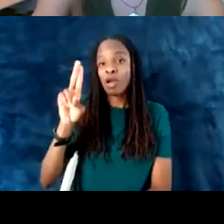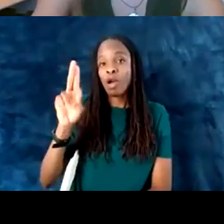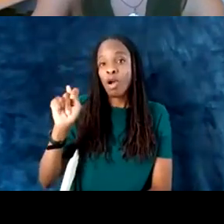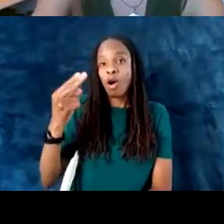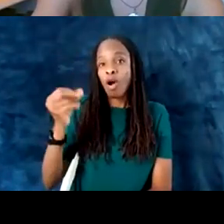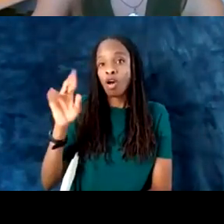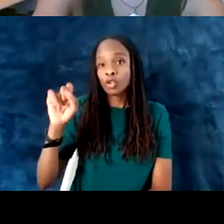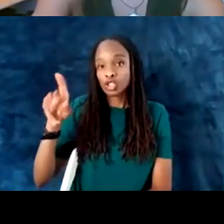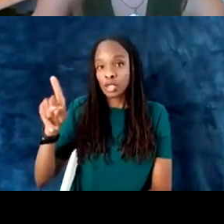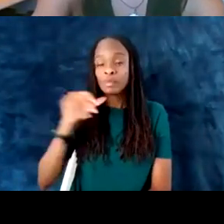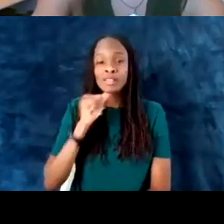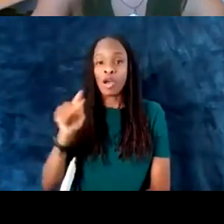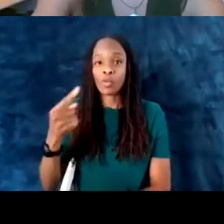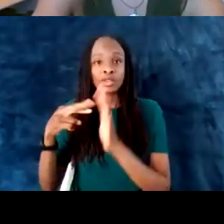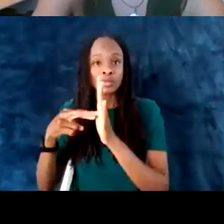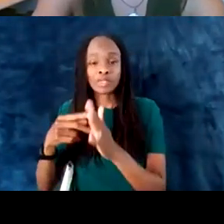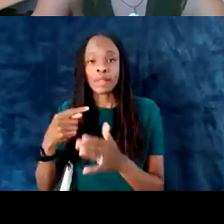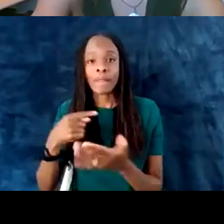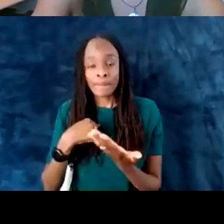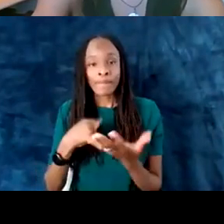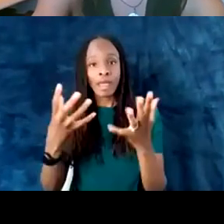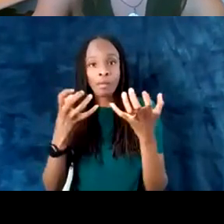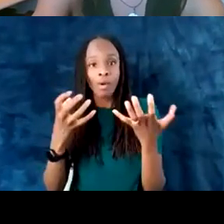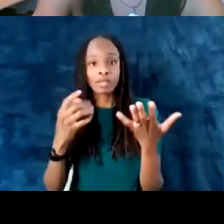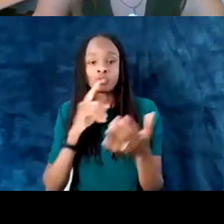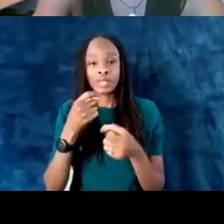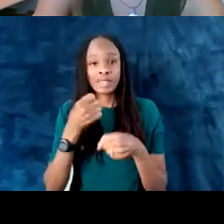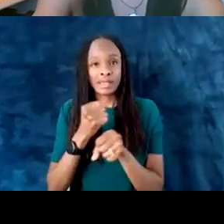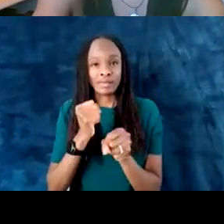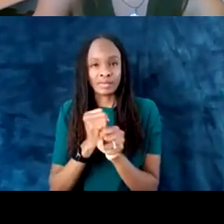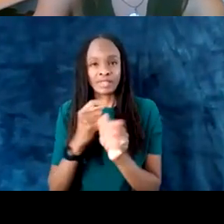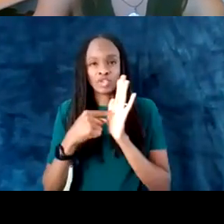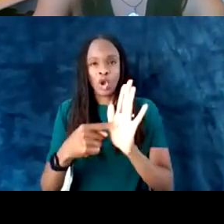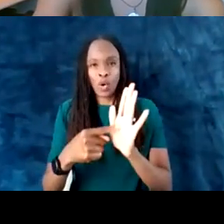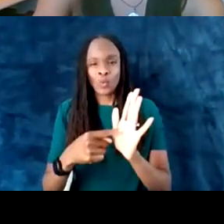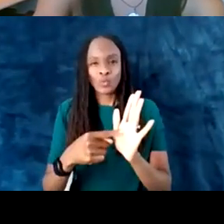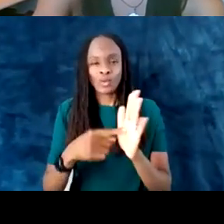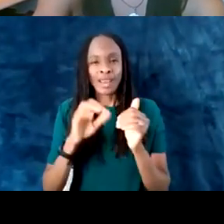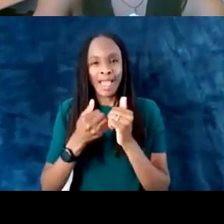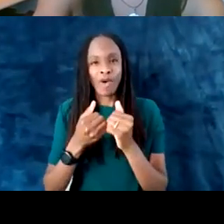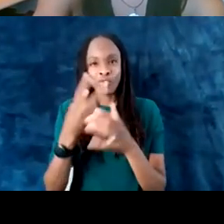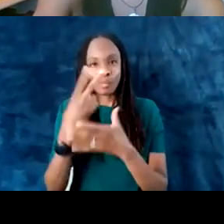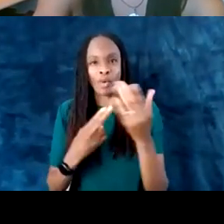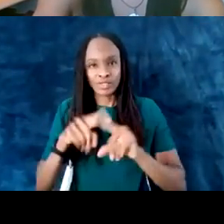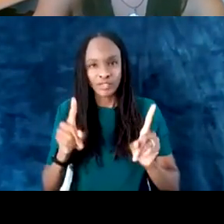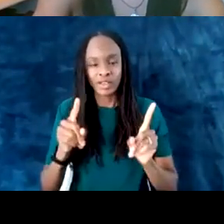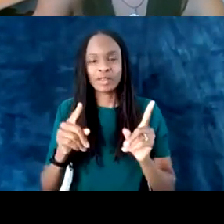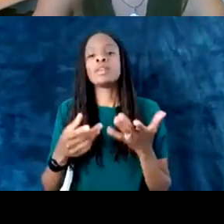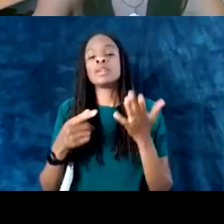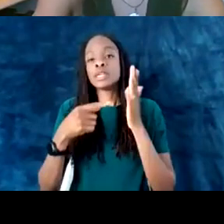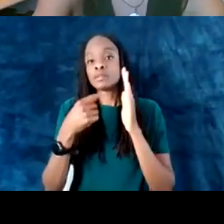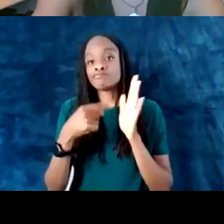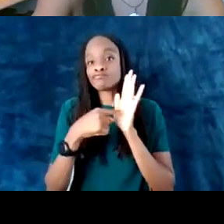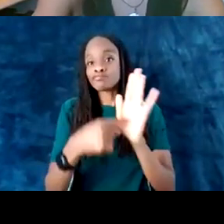really interested in visibilizing the difference between the two and pointing to where there are should